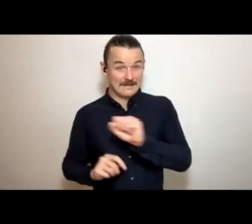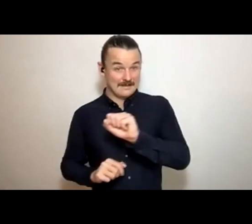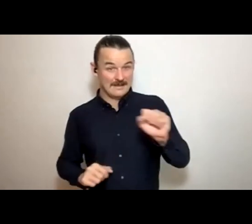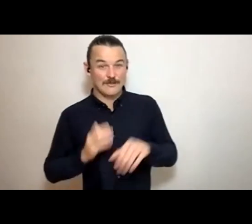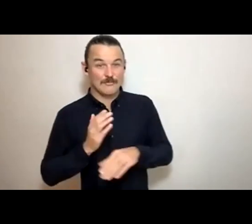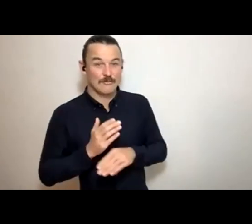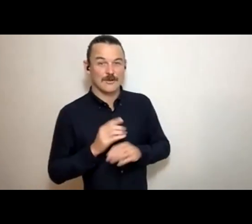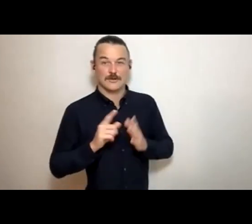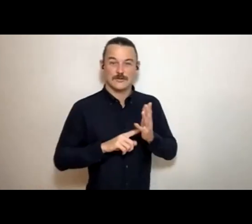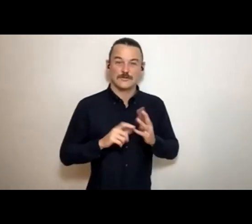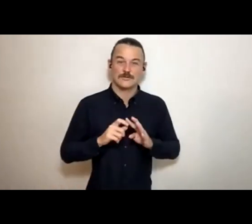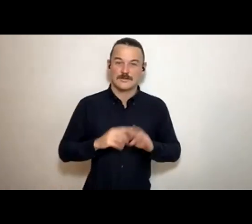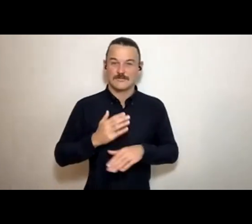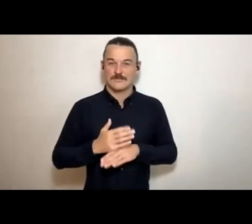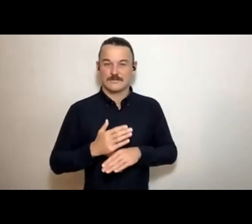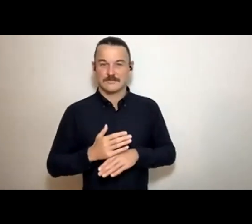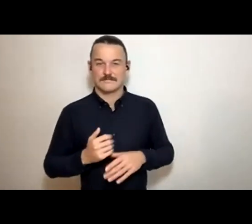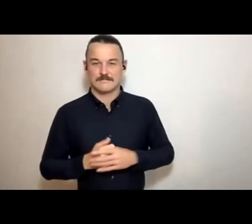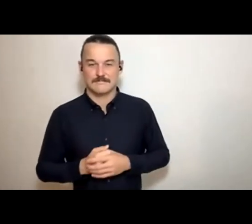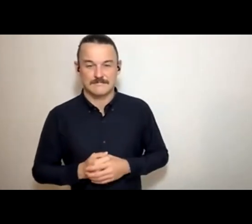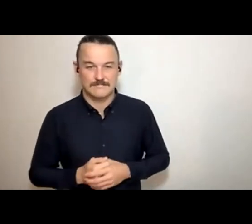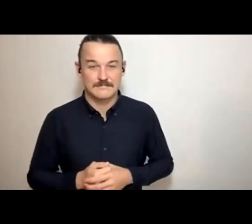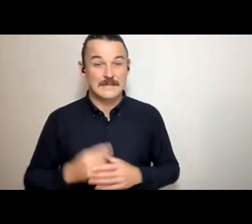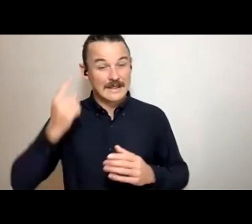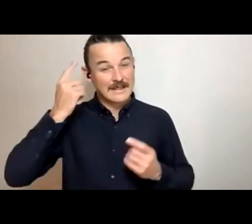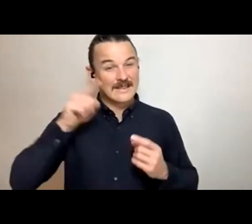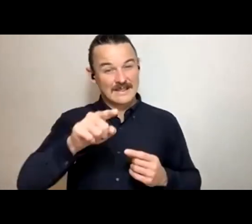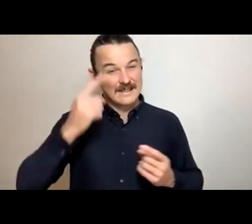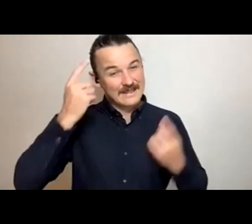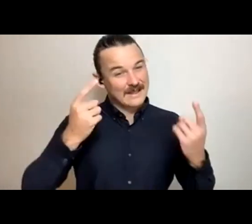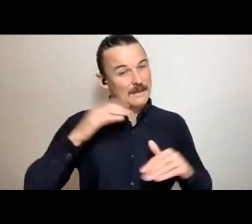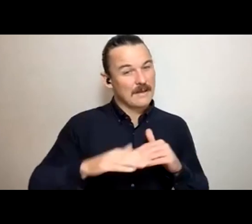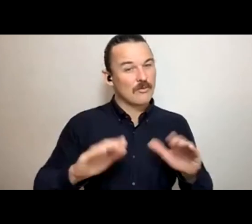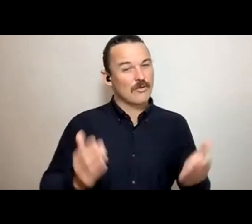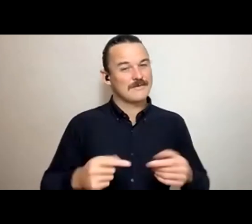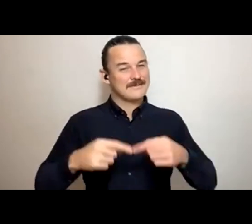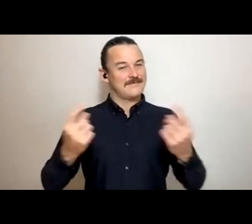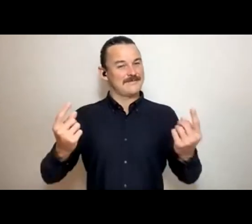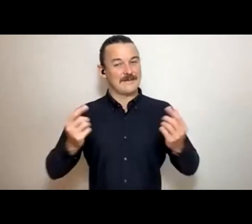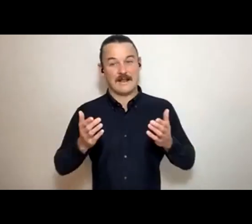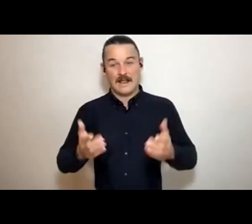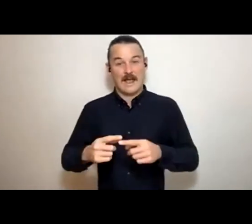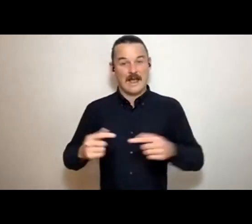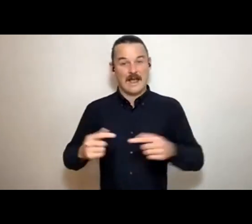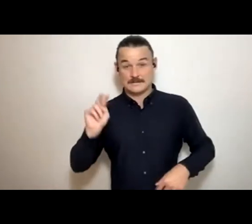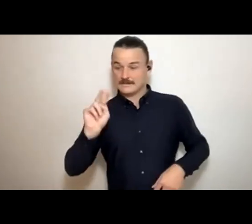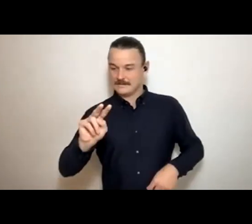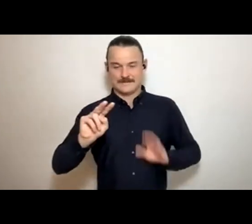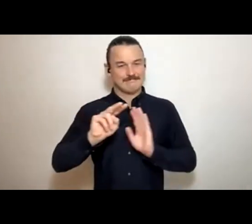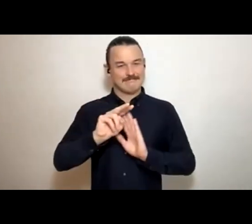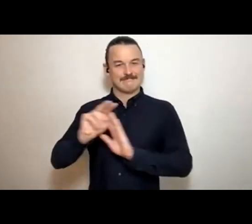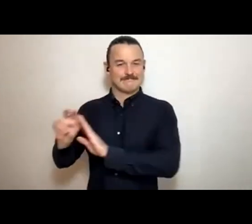Judy's work, um, thinking about the world differently and enabling us to, to view, um, neurodiversity as, um,